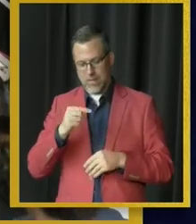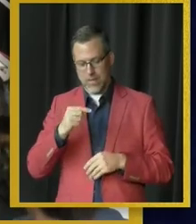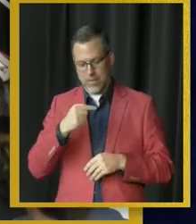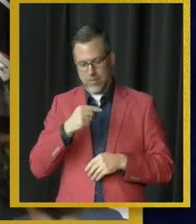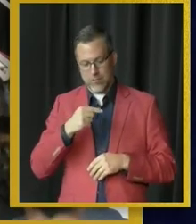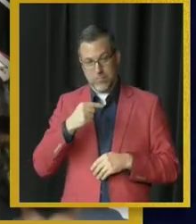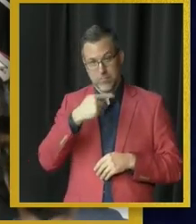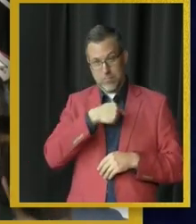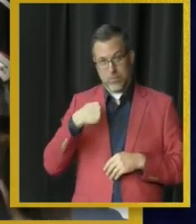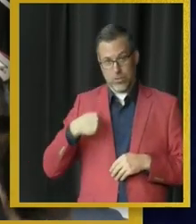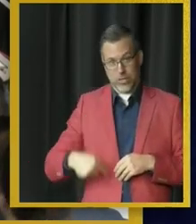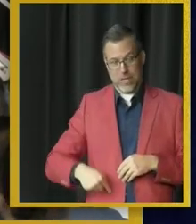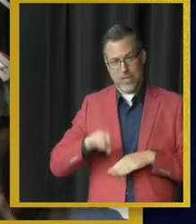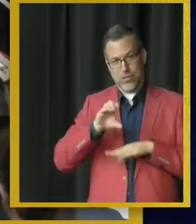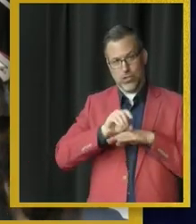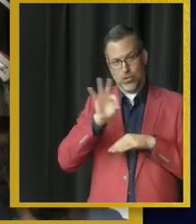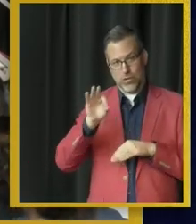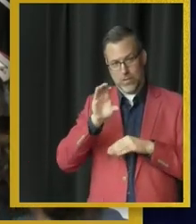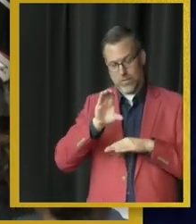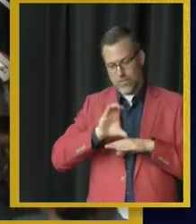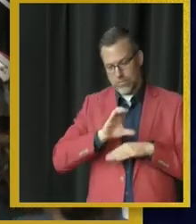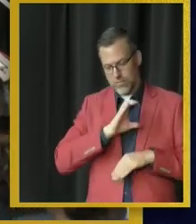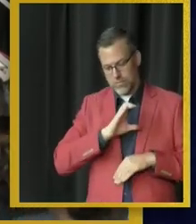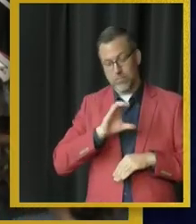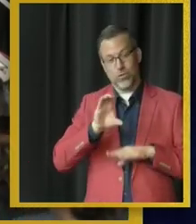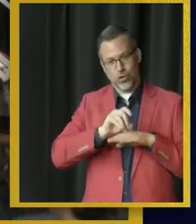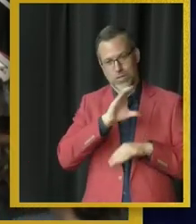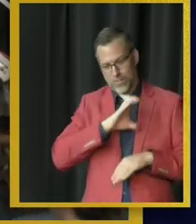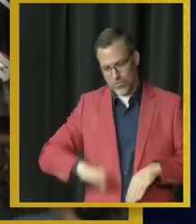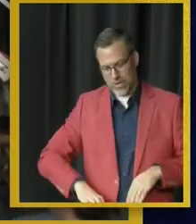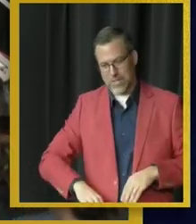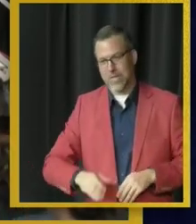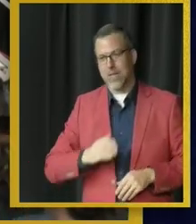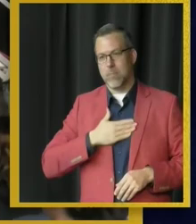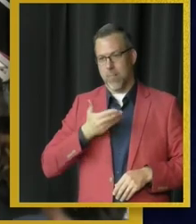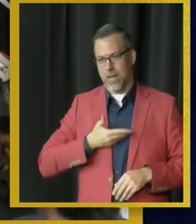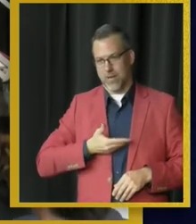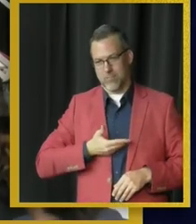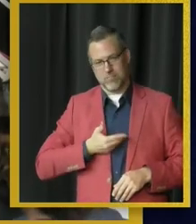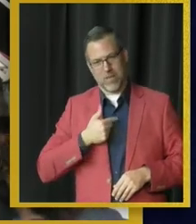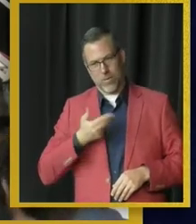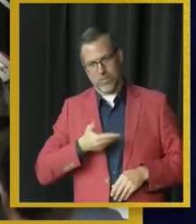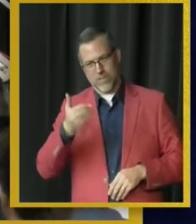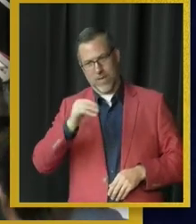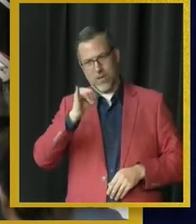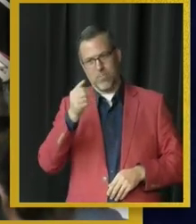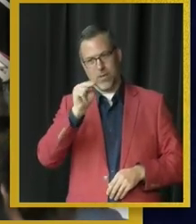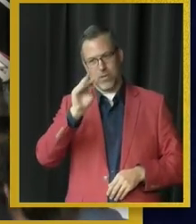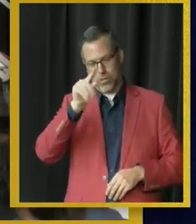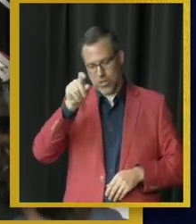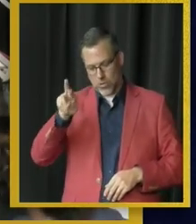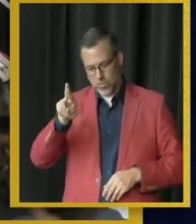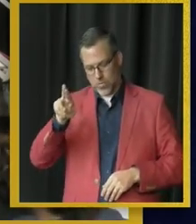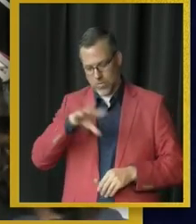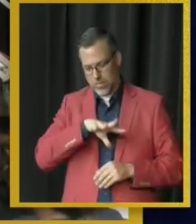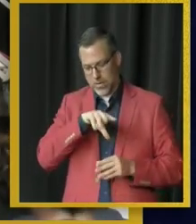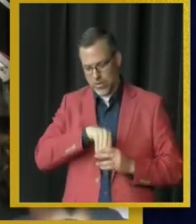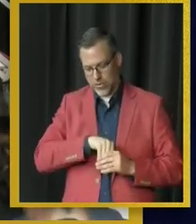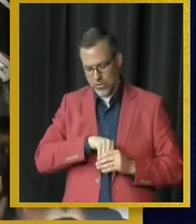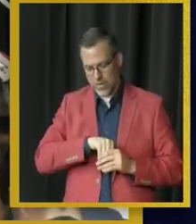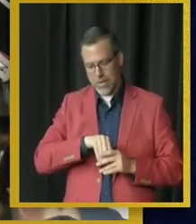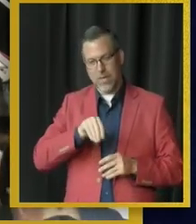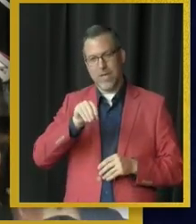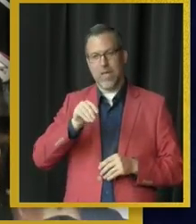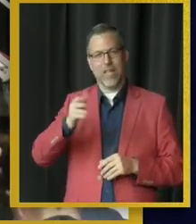is my great honor to be invited by the Office of Mayor John Cooper and to be included in the State of